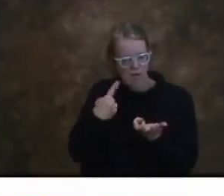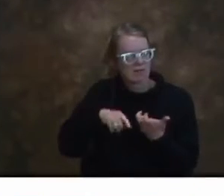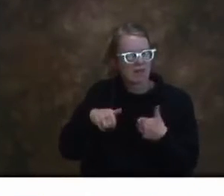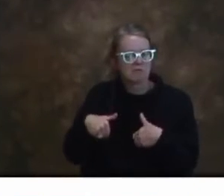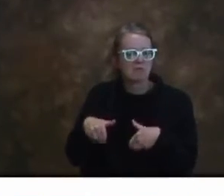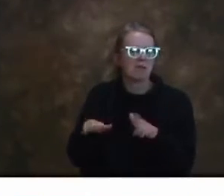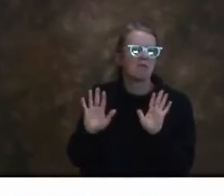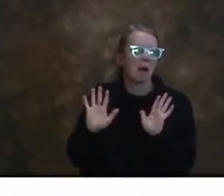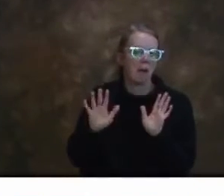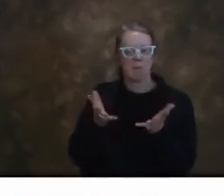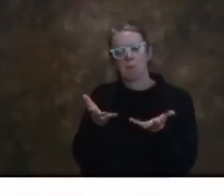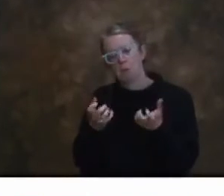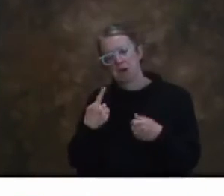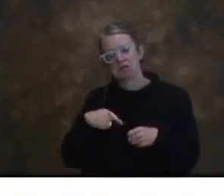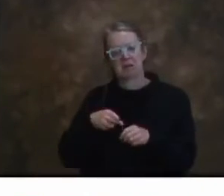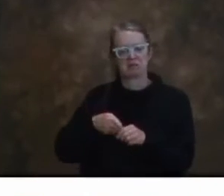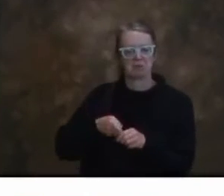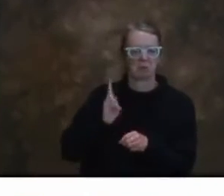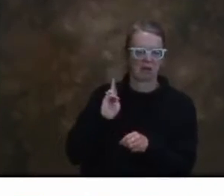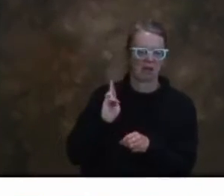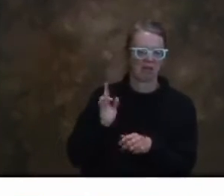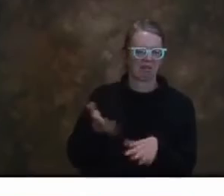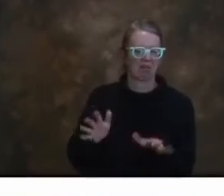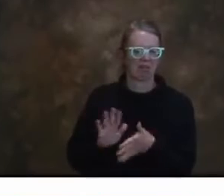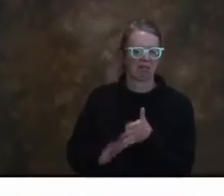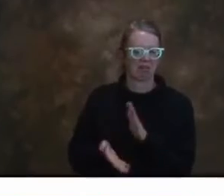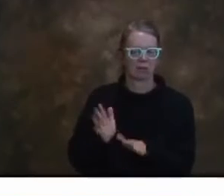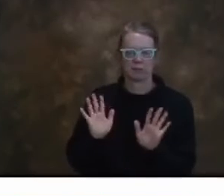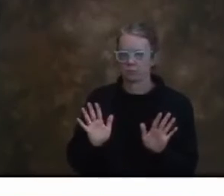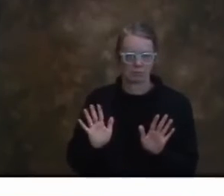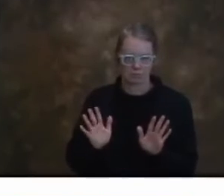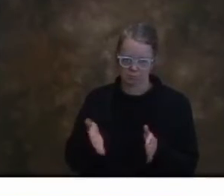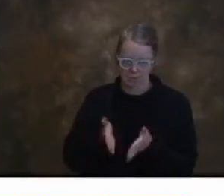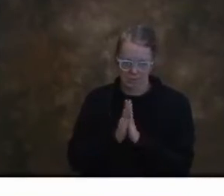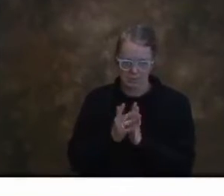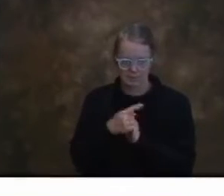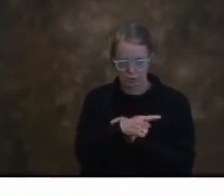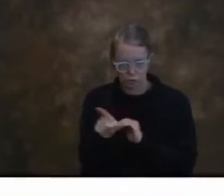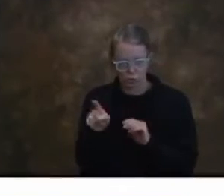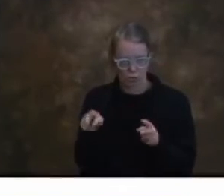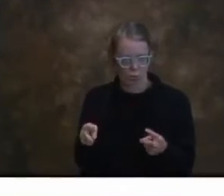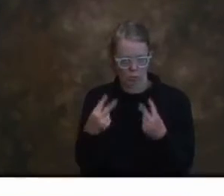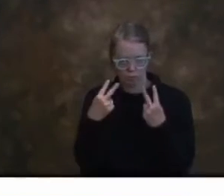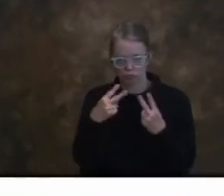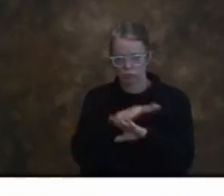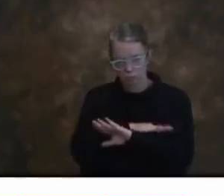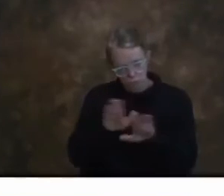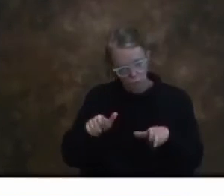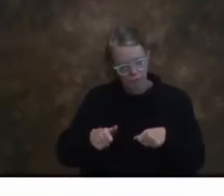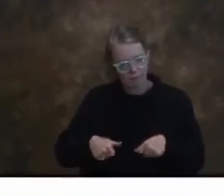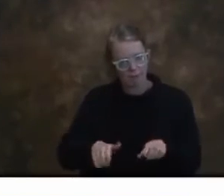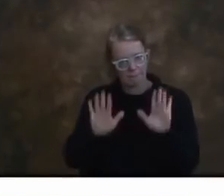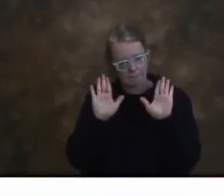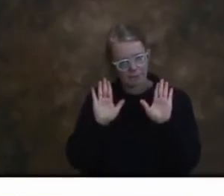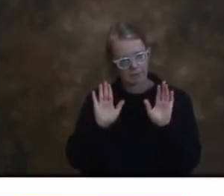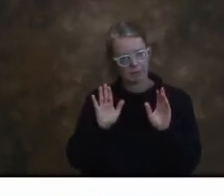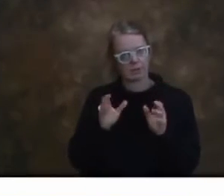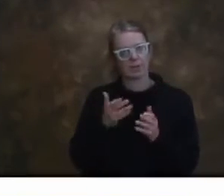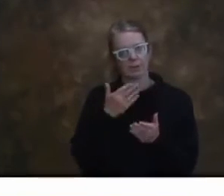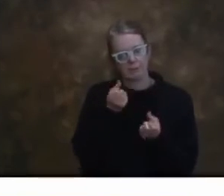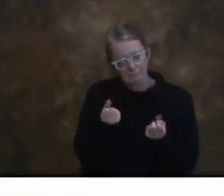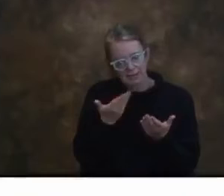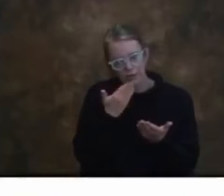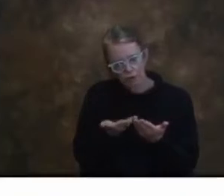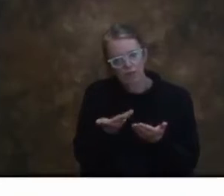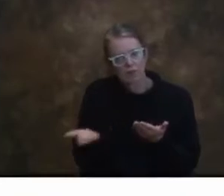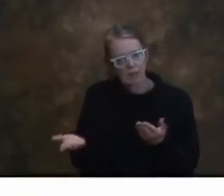we'll be quitters. And I'm asking everyone listening not to give up, that we have a lot of things going well for us. I'm going to be talking about those